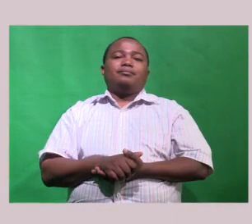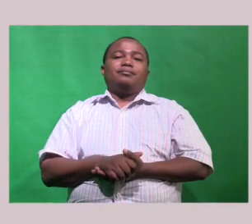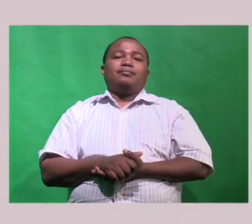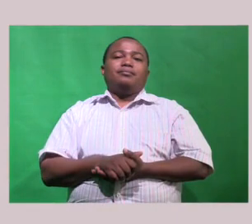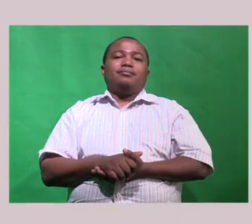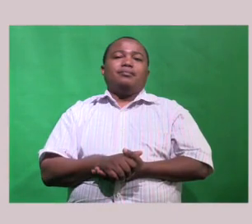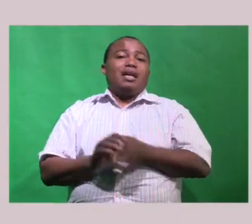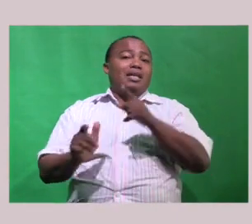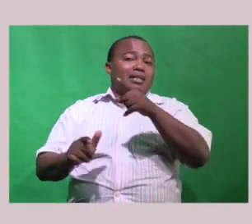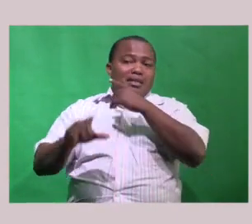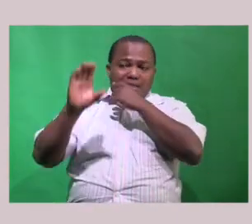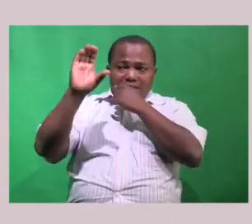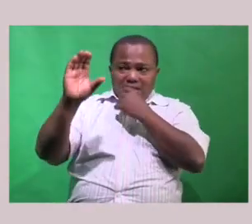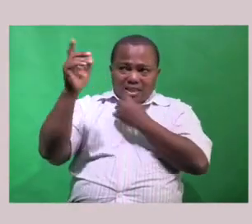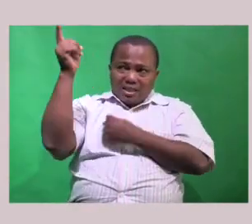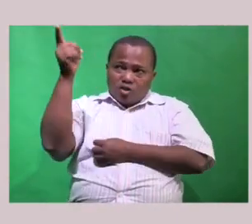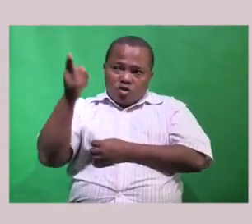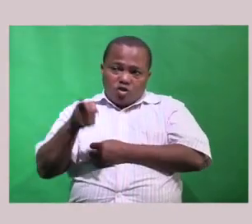CD.